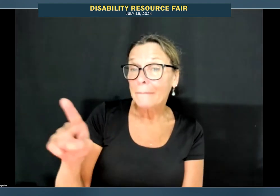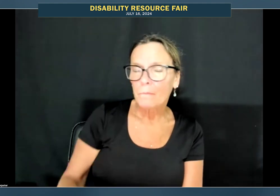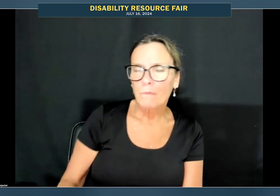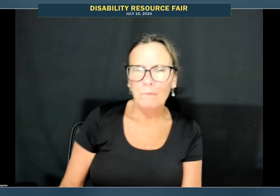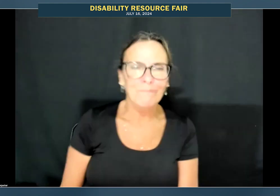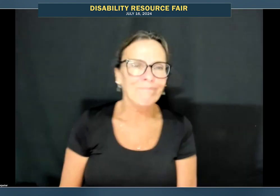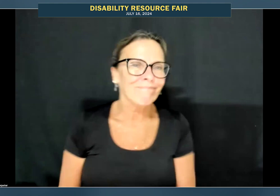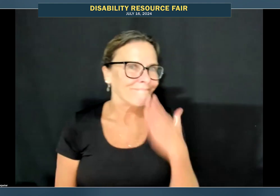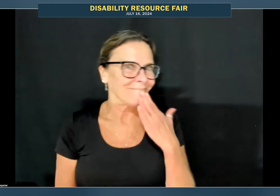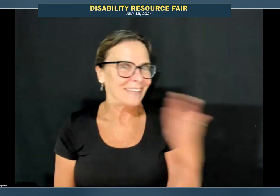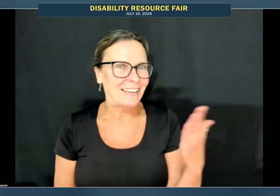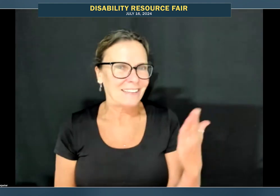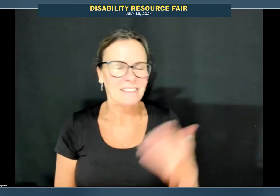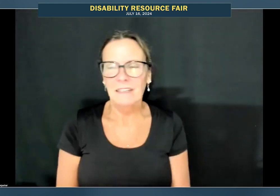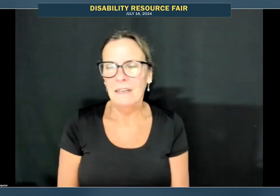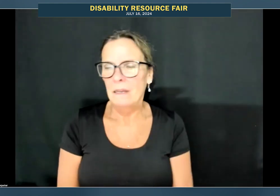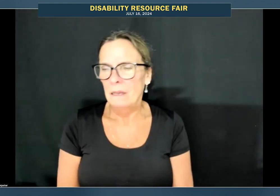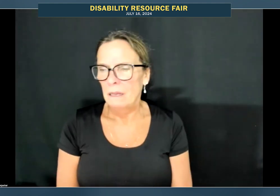Thanks.